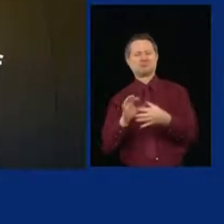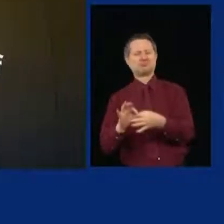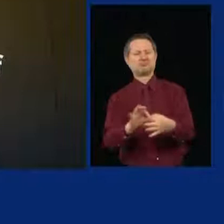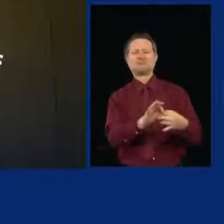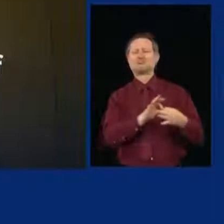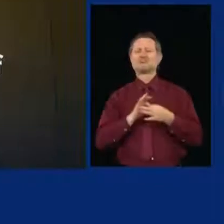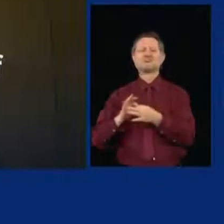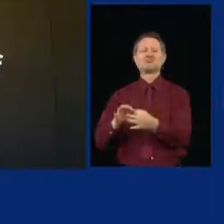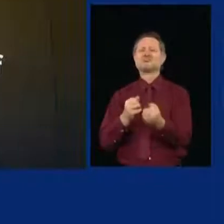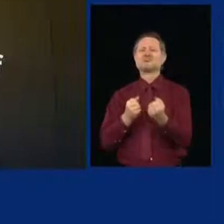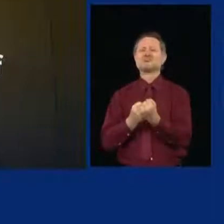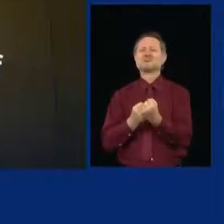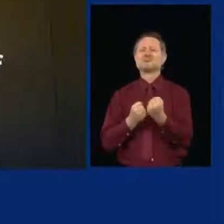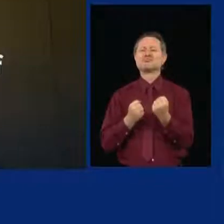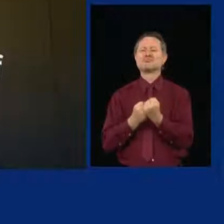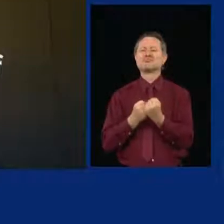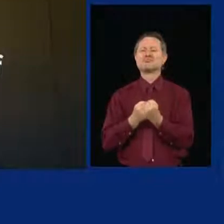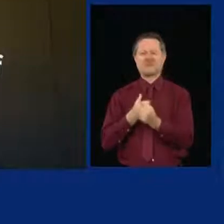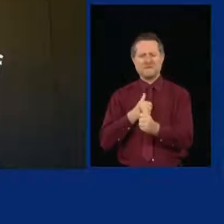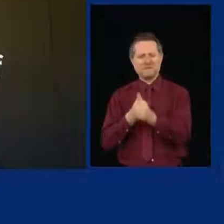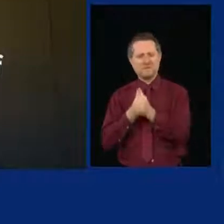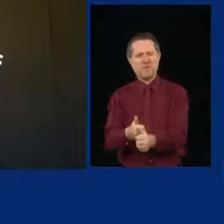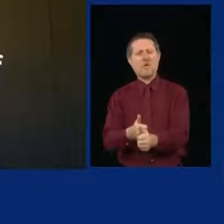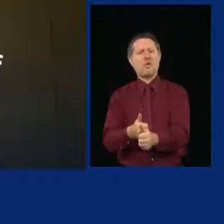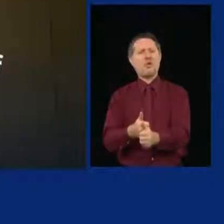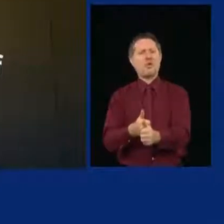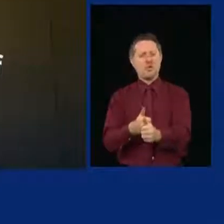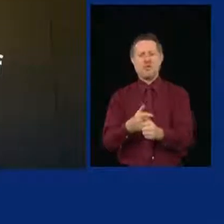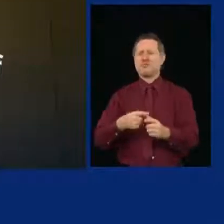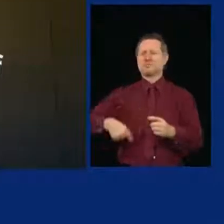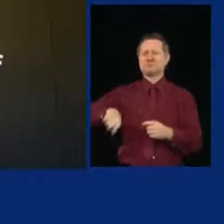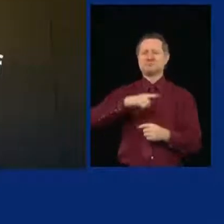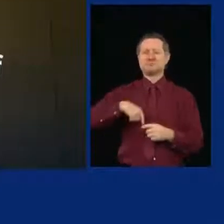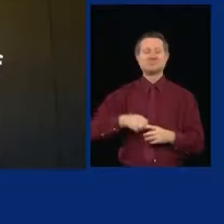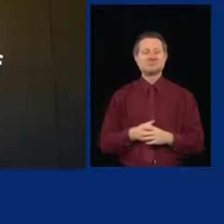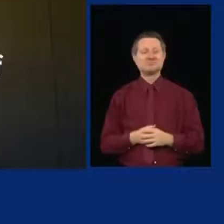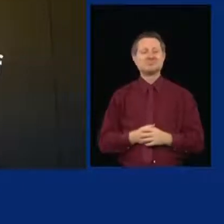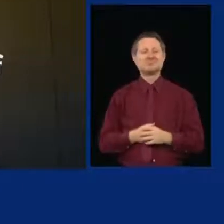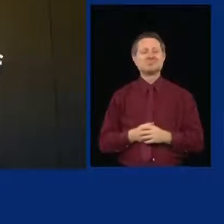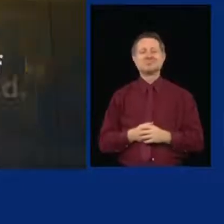to be great in this moment, Senator and congressperson.